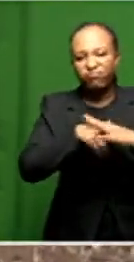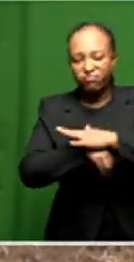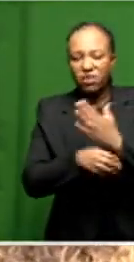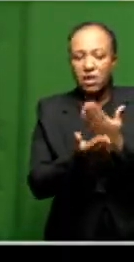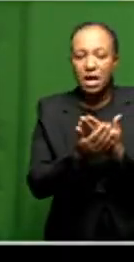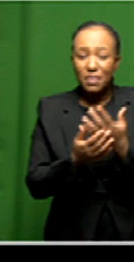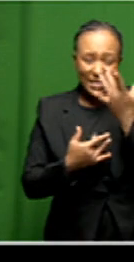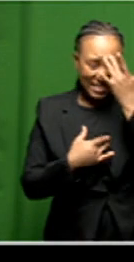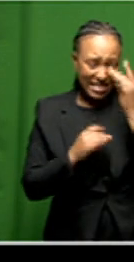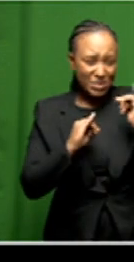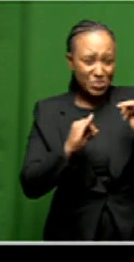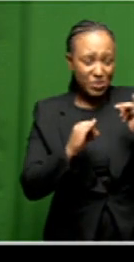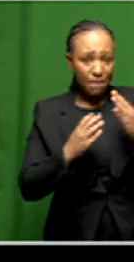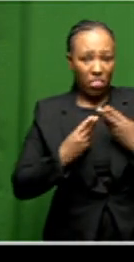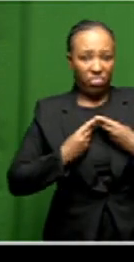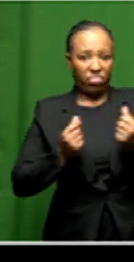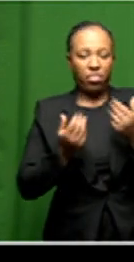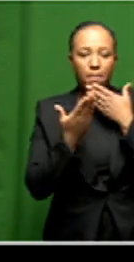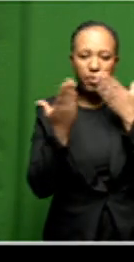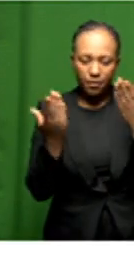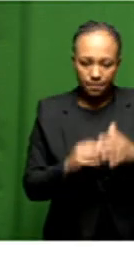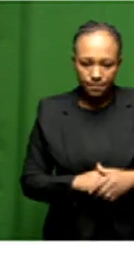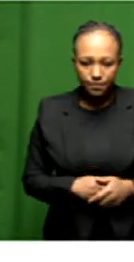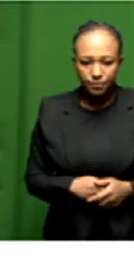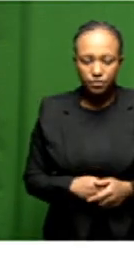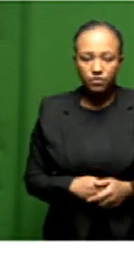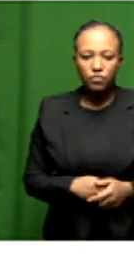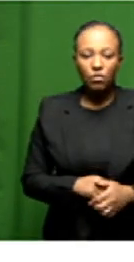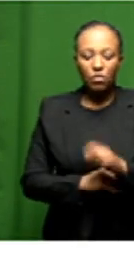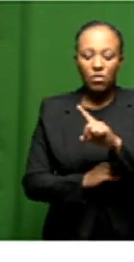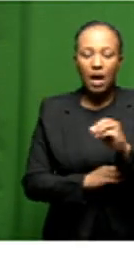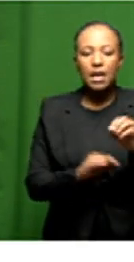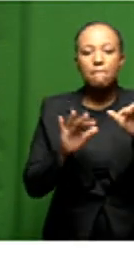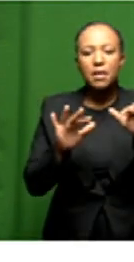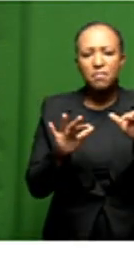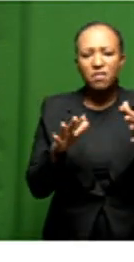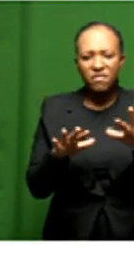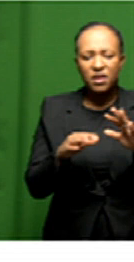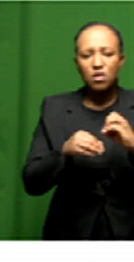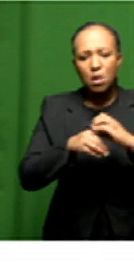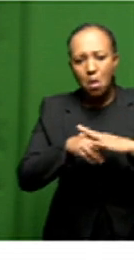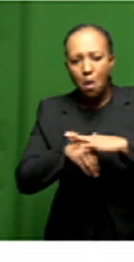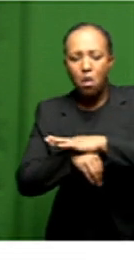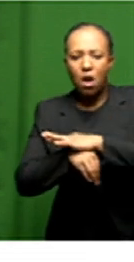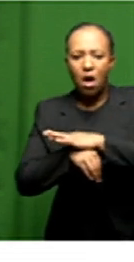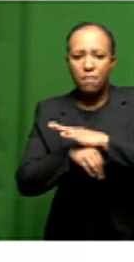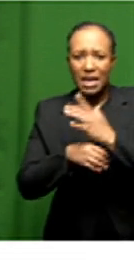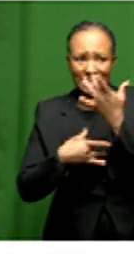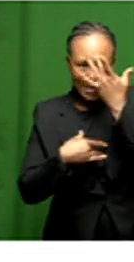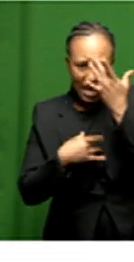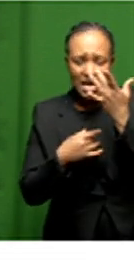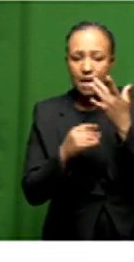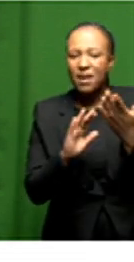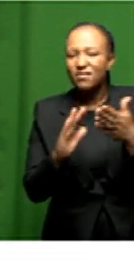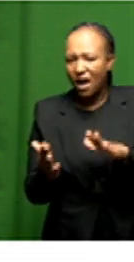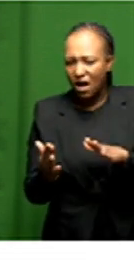cure for it. 100% of people that become infected with the virus and develop disease die. People